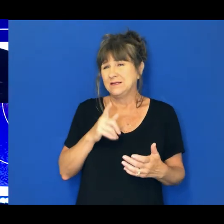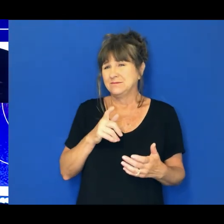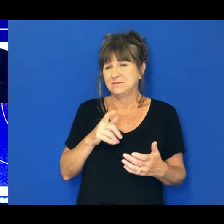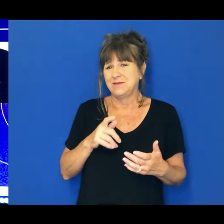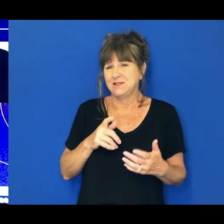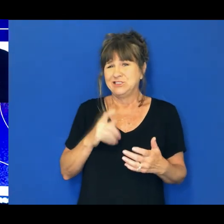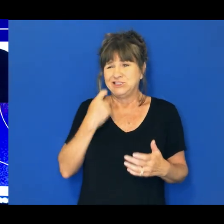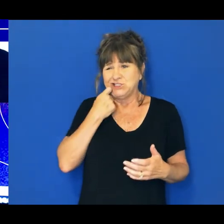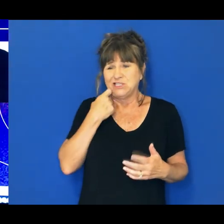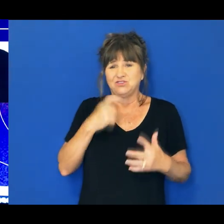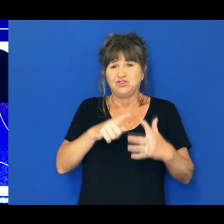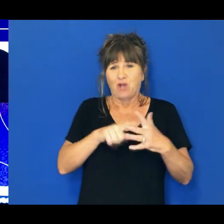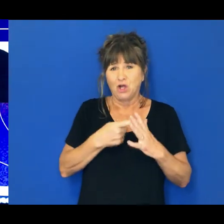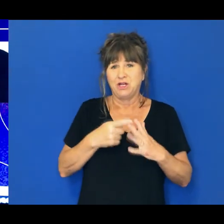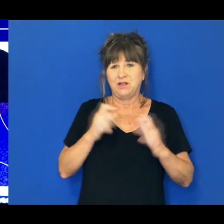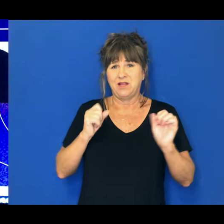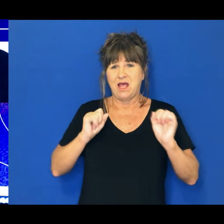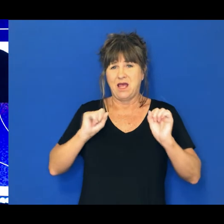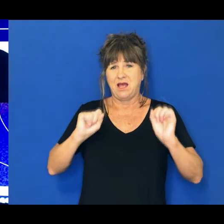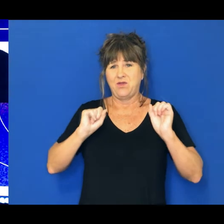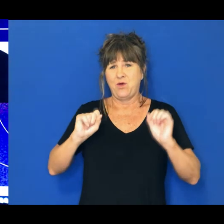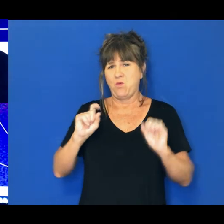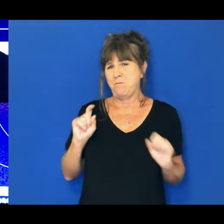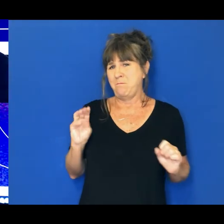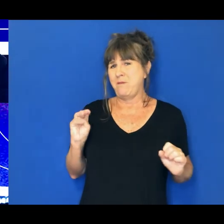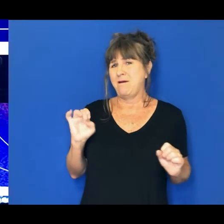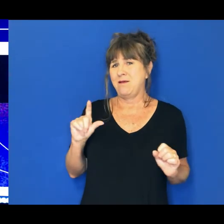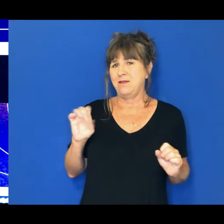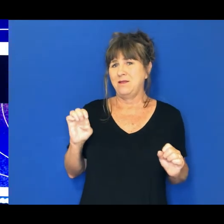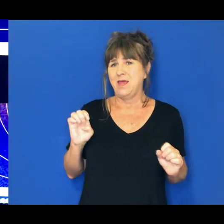really just begun the workout, and